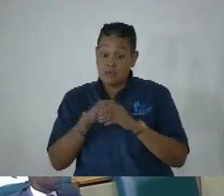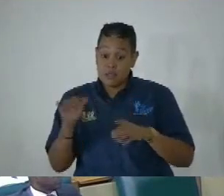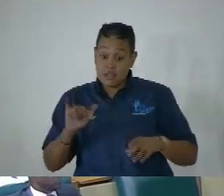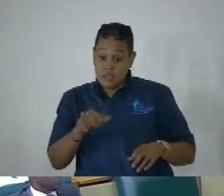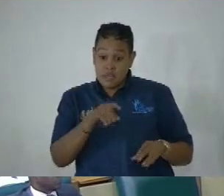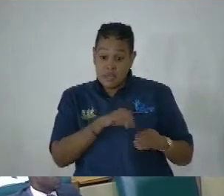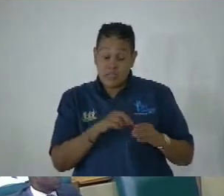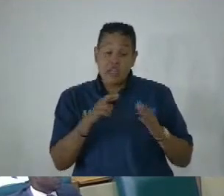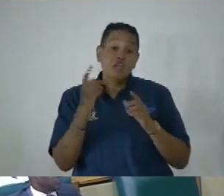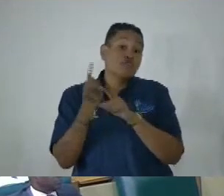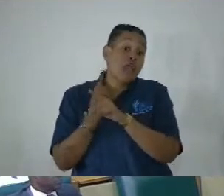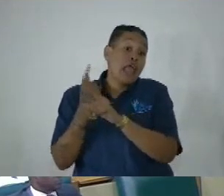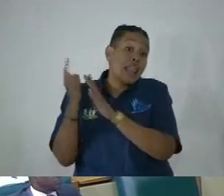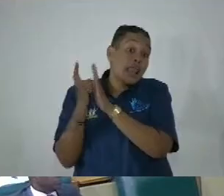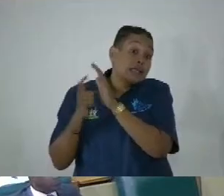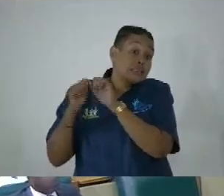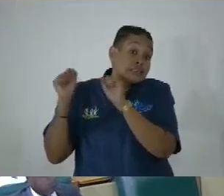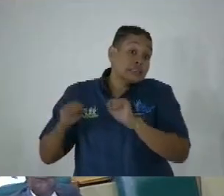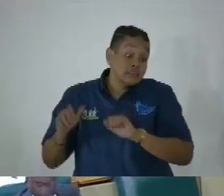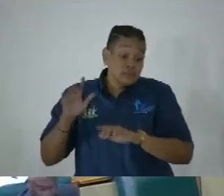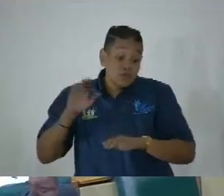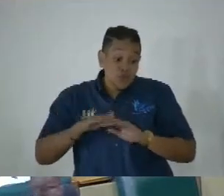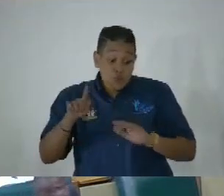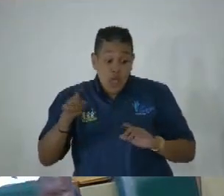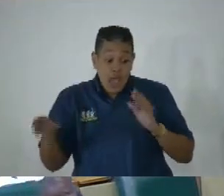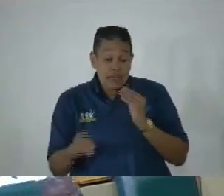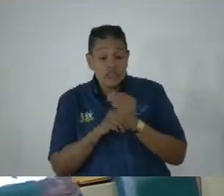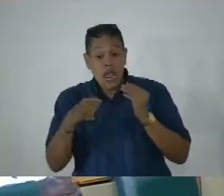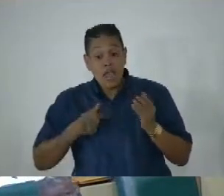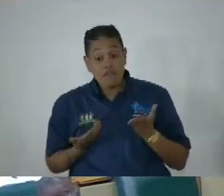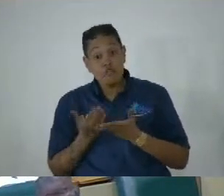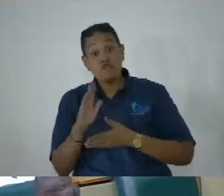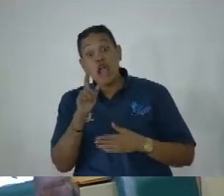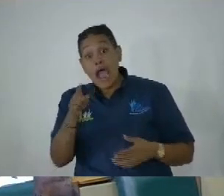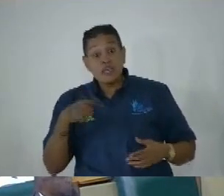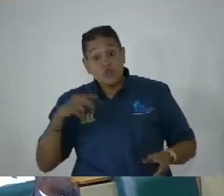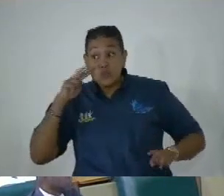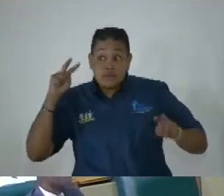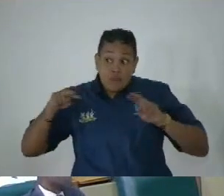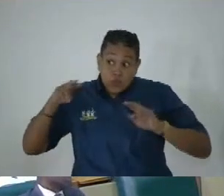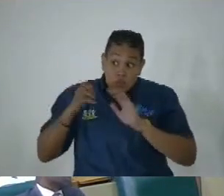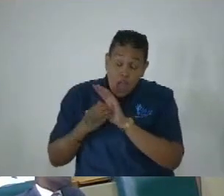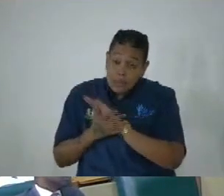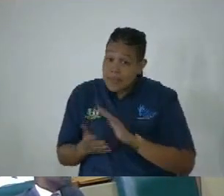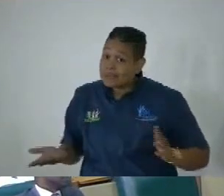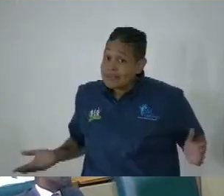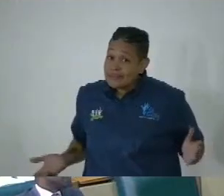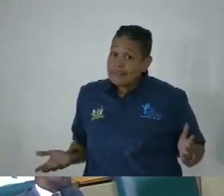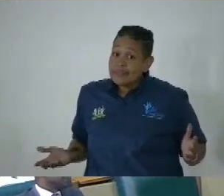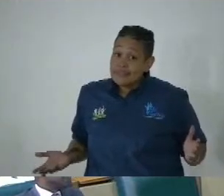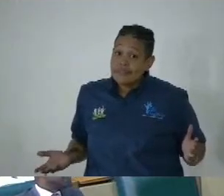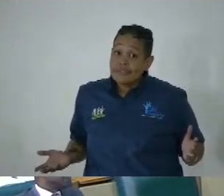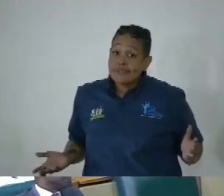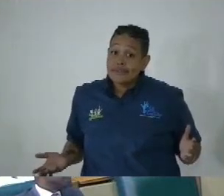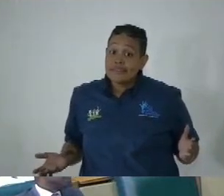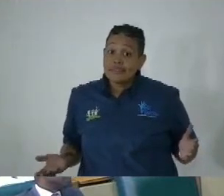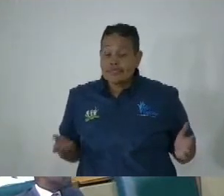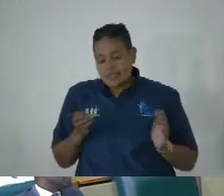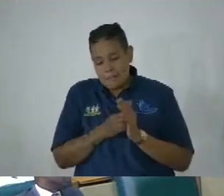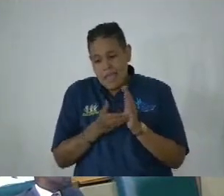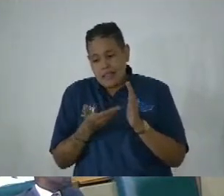the regular legal system, don't you also still have the right to view documents? And it is placed there.